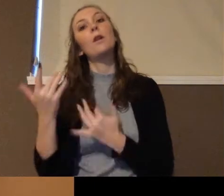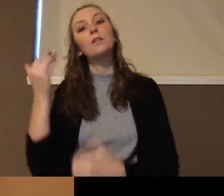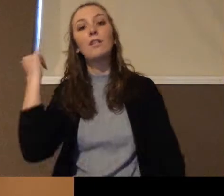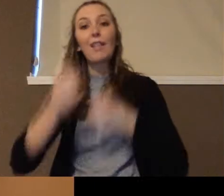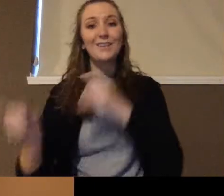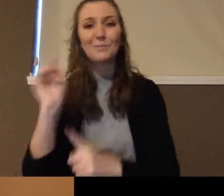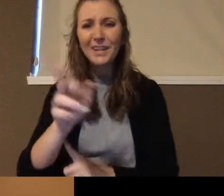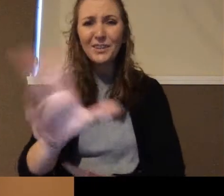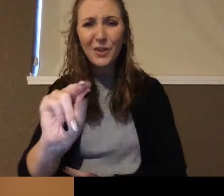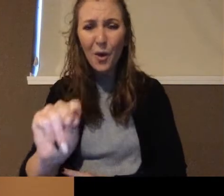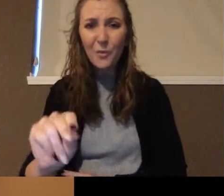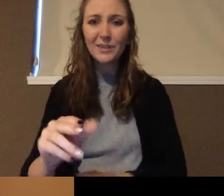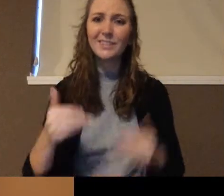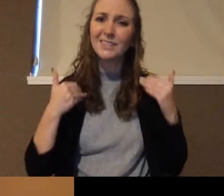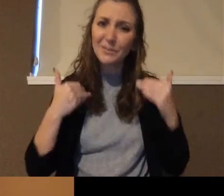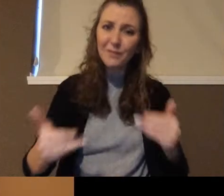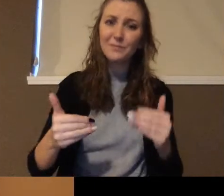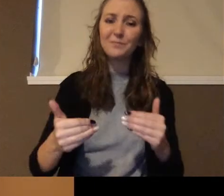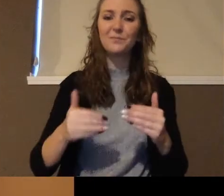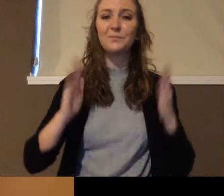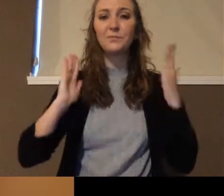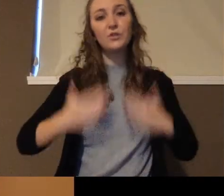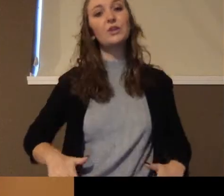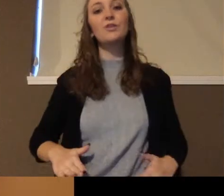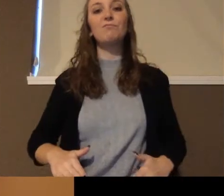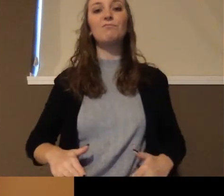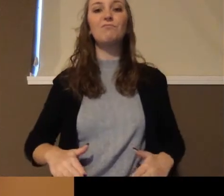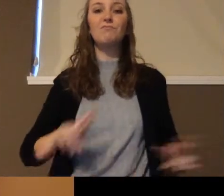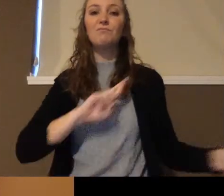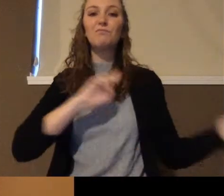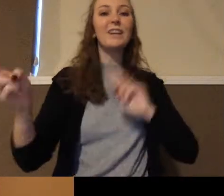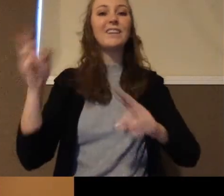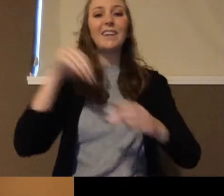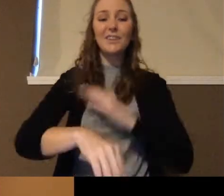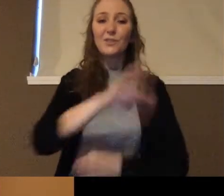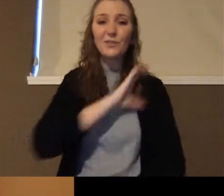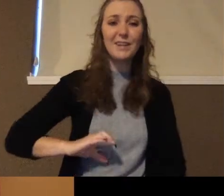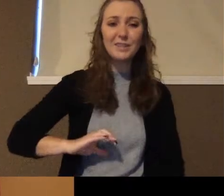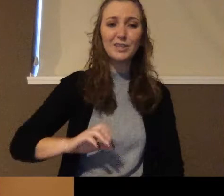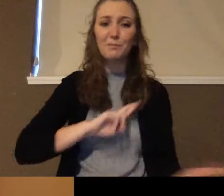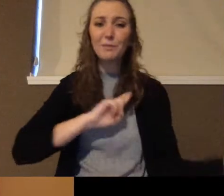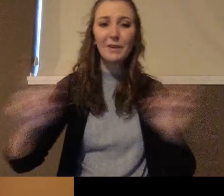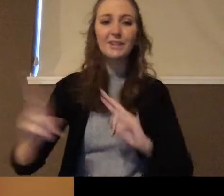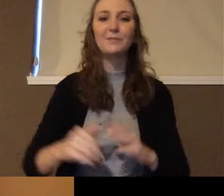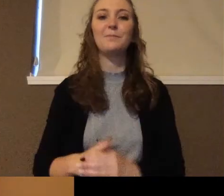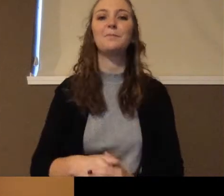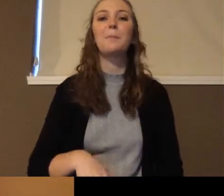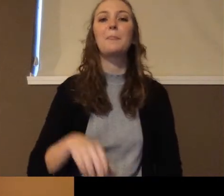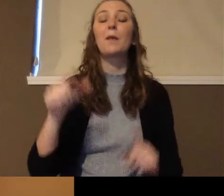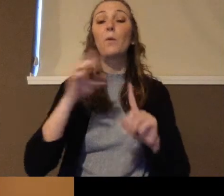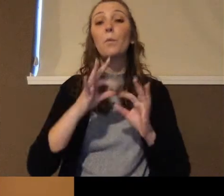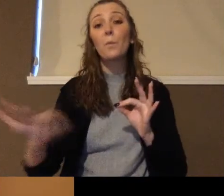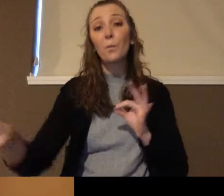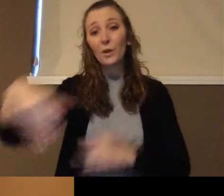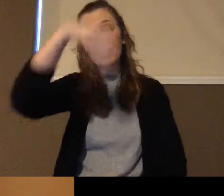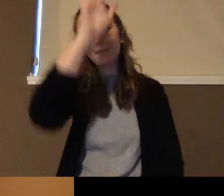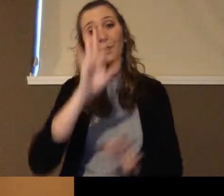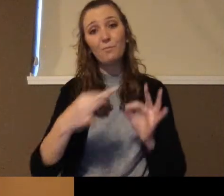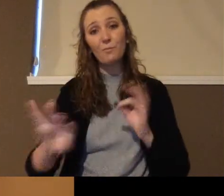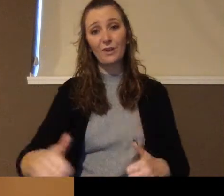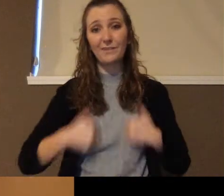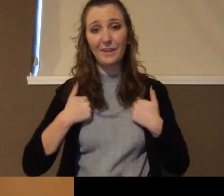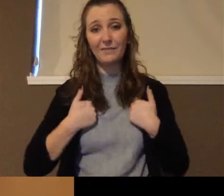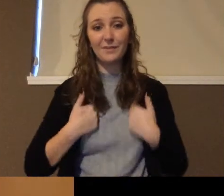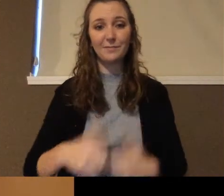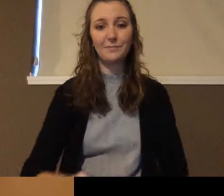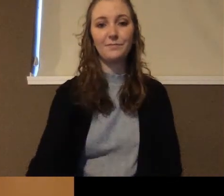linger, waiting until the very last minute. Dress yourselves in Christ and be up and about. Word